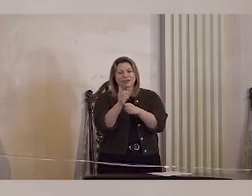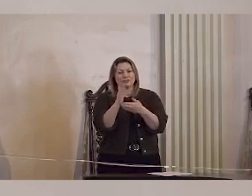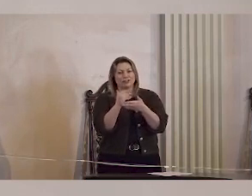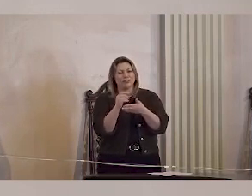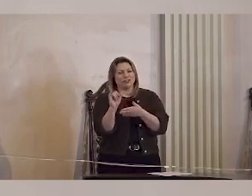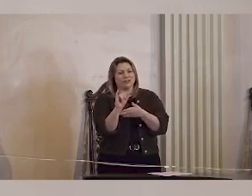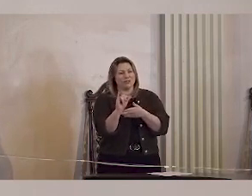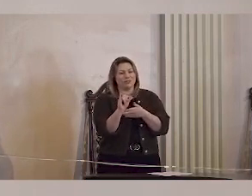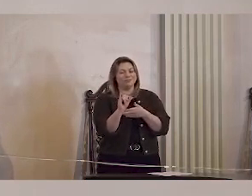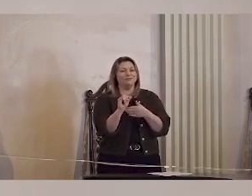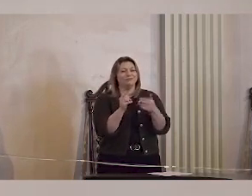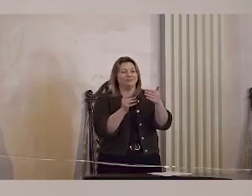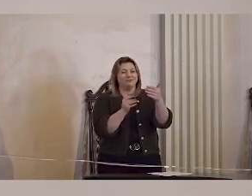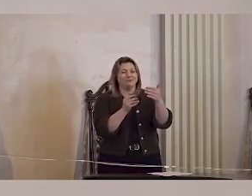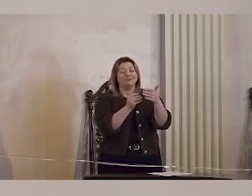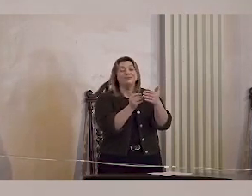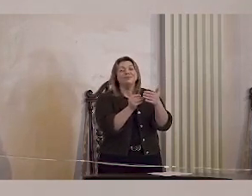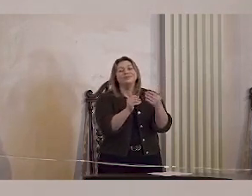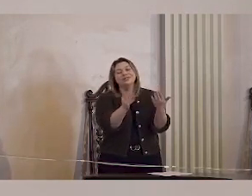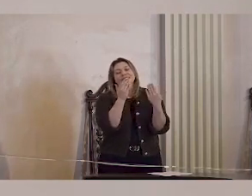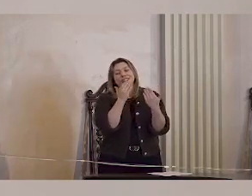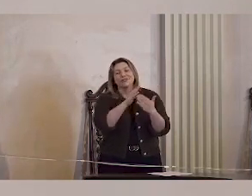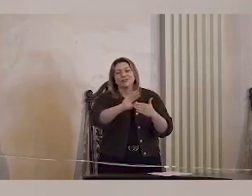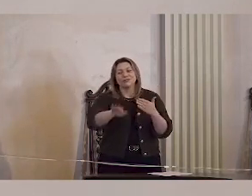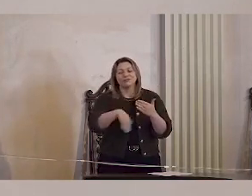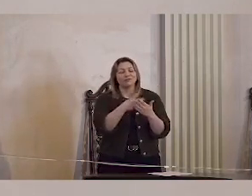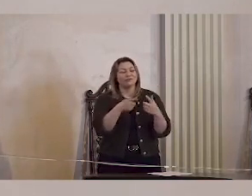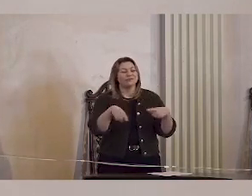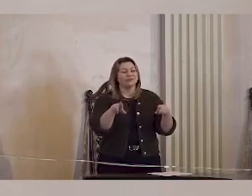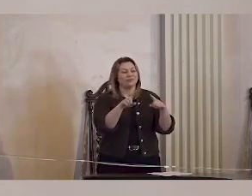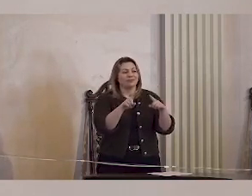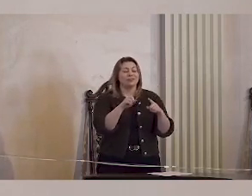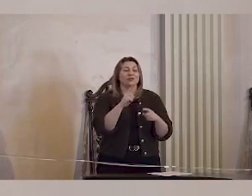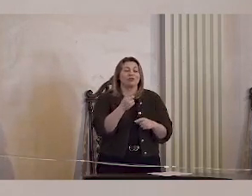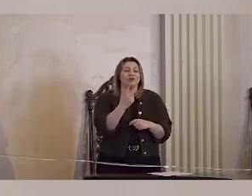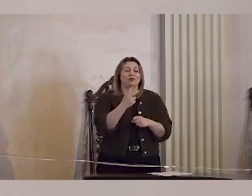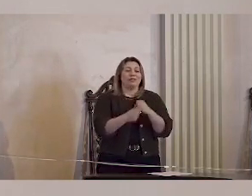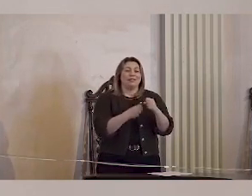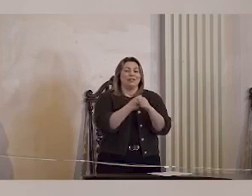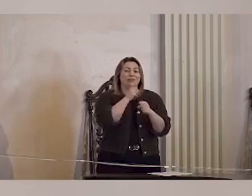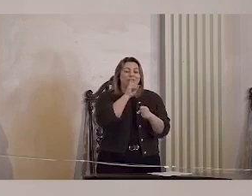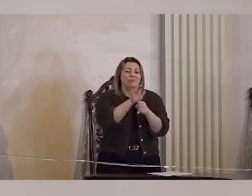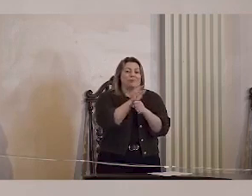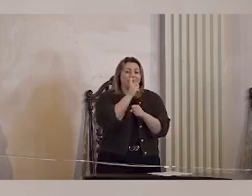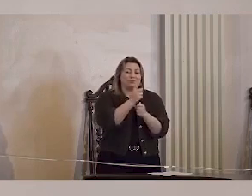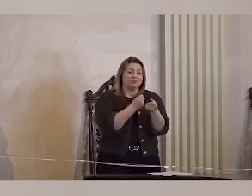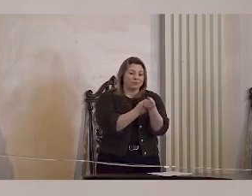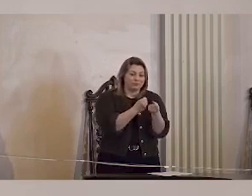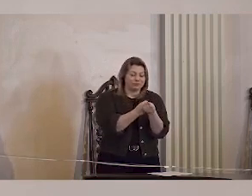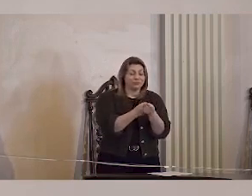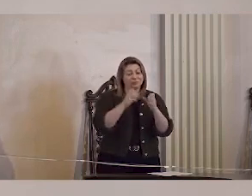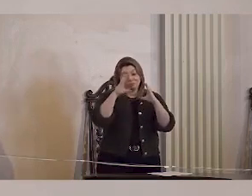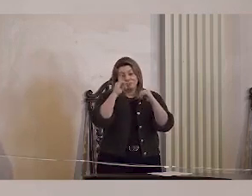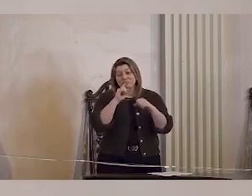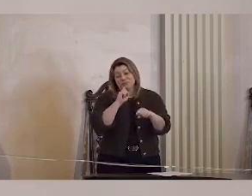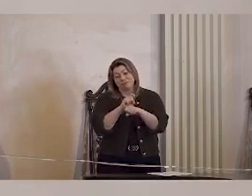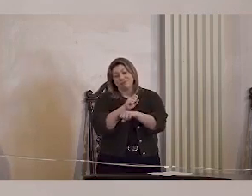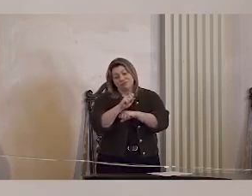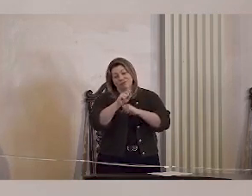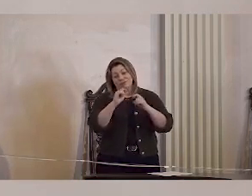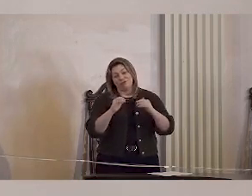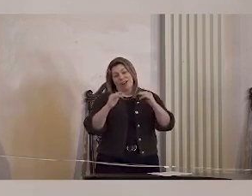well. So thank you to everyone who's made your 3-year pledge of support. Hope is